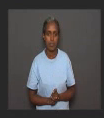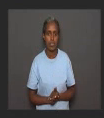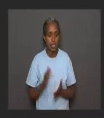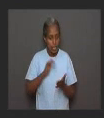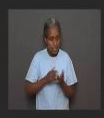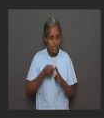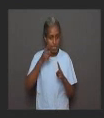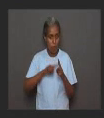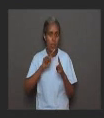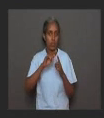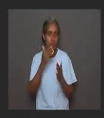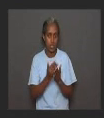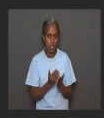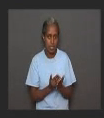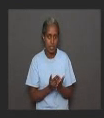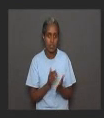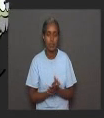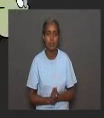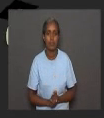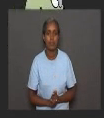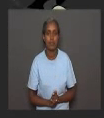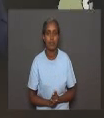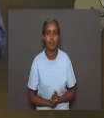Let's get back to our lesson.